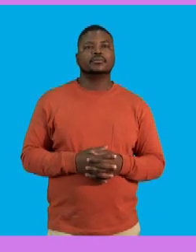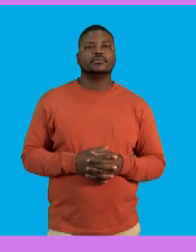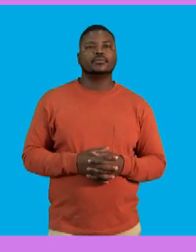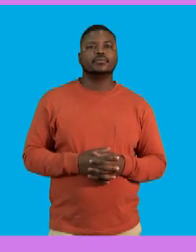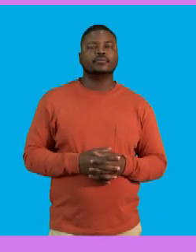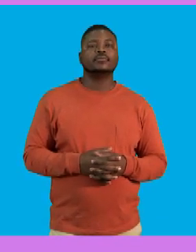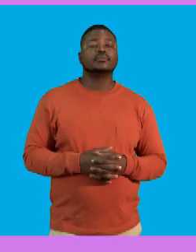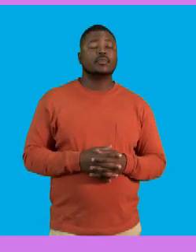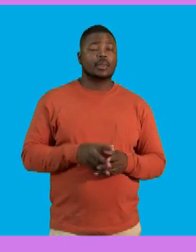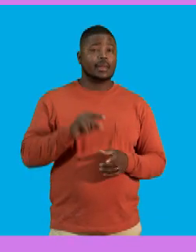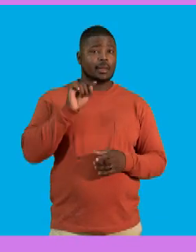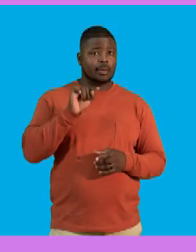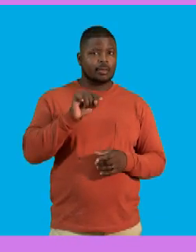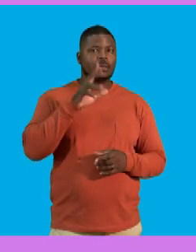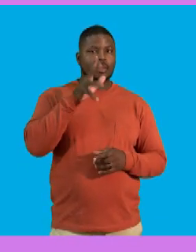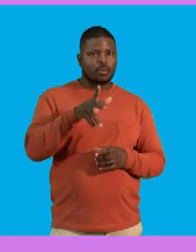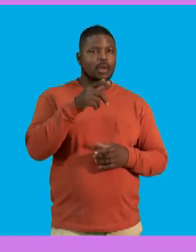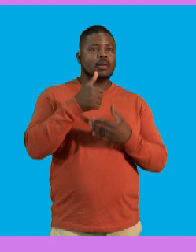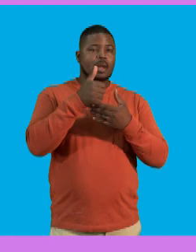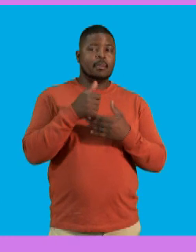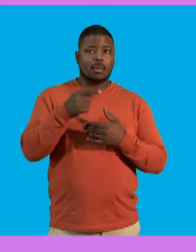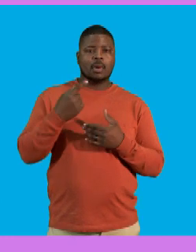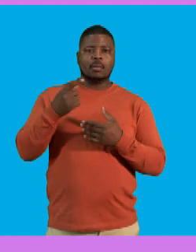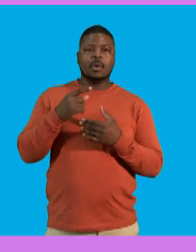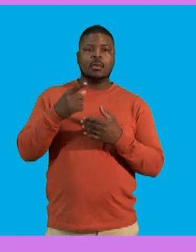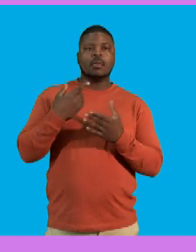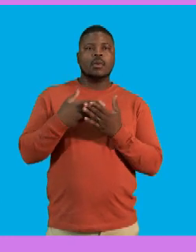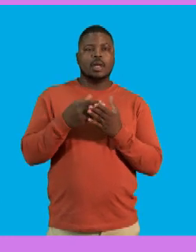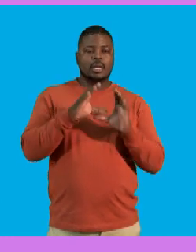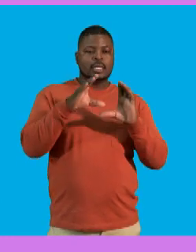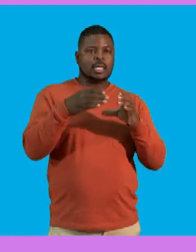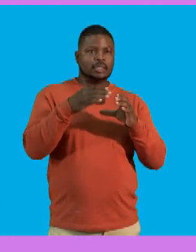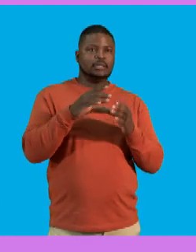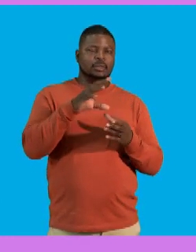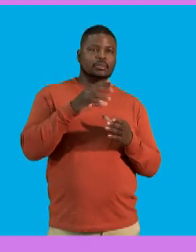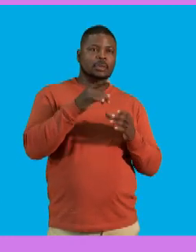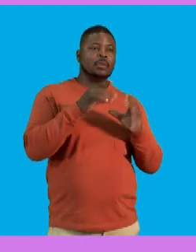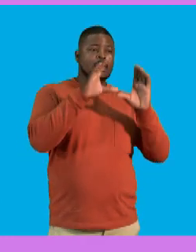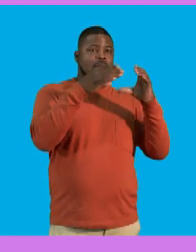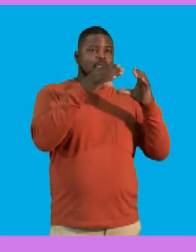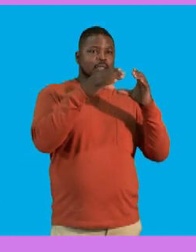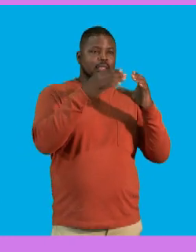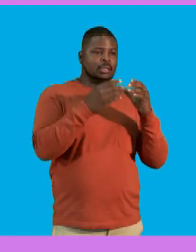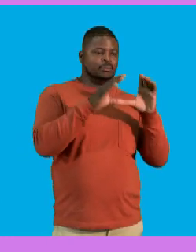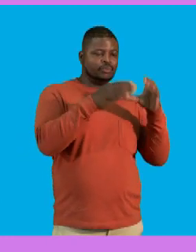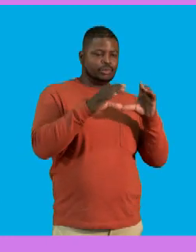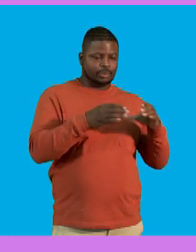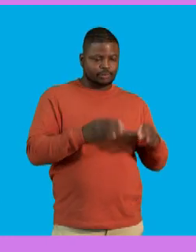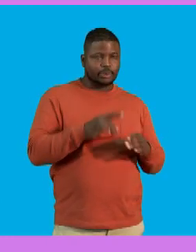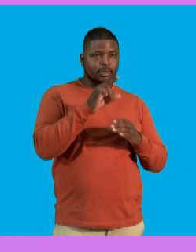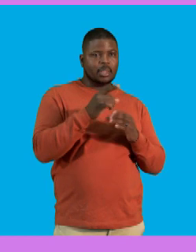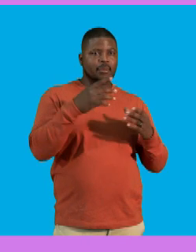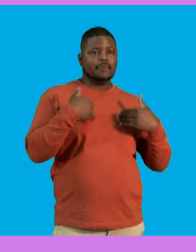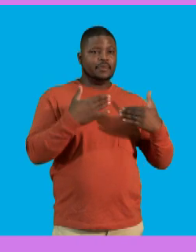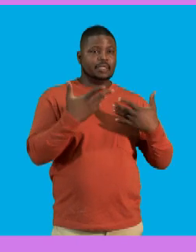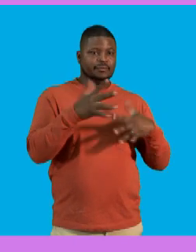There we are. All right, and that completes our class intervals column. Sometimes they give you the intervals they want, sometimes they ask you to do it